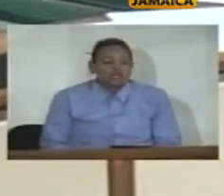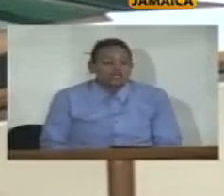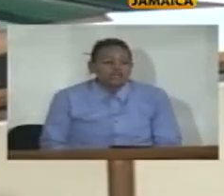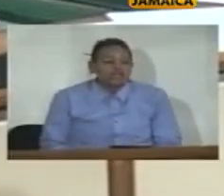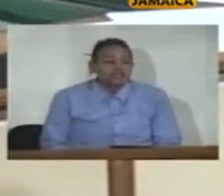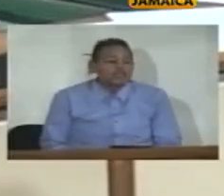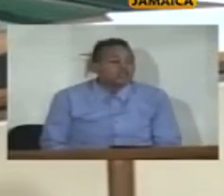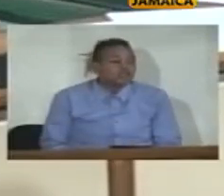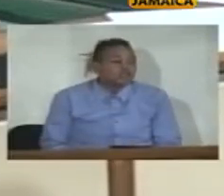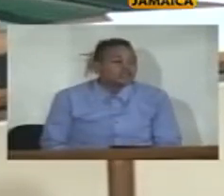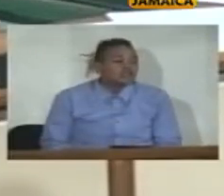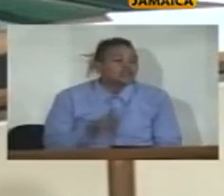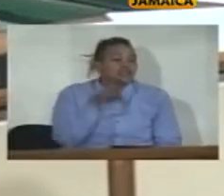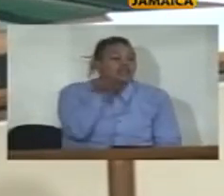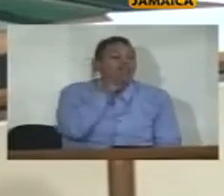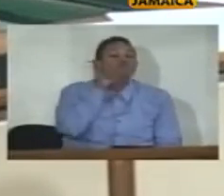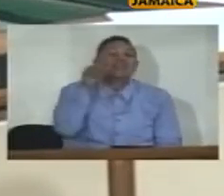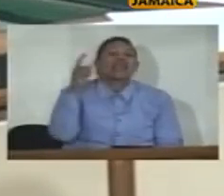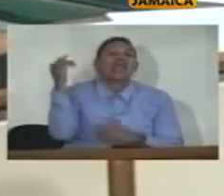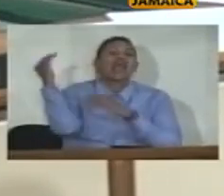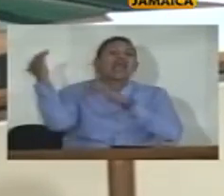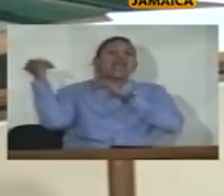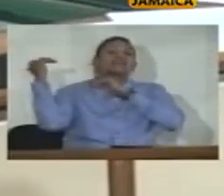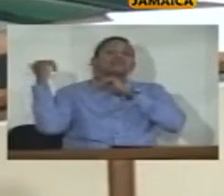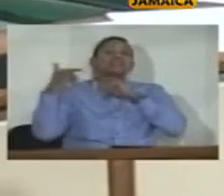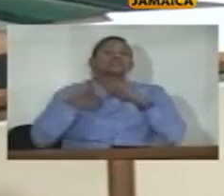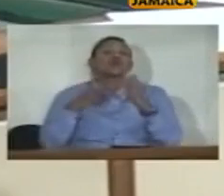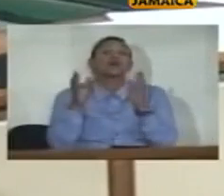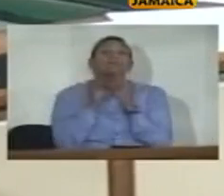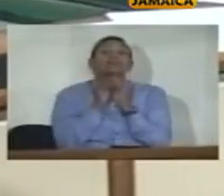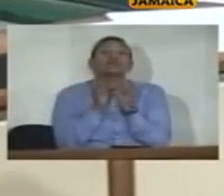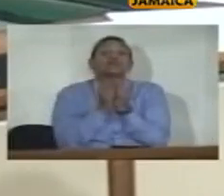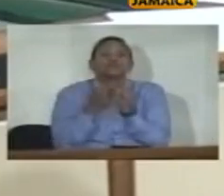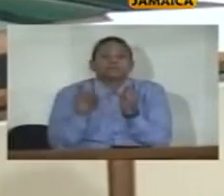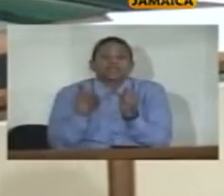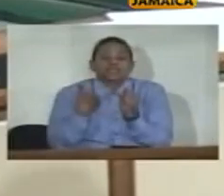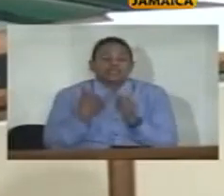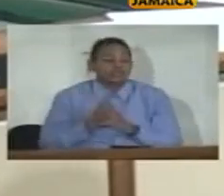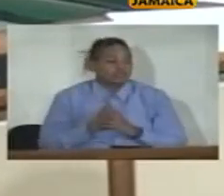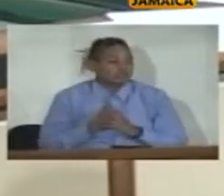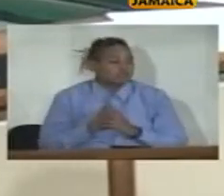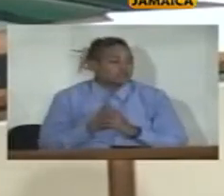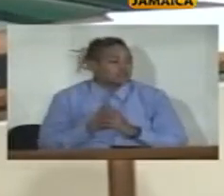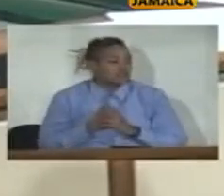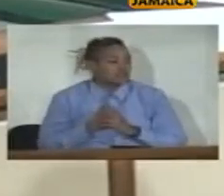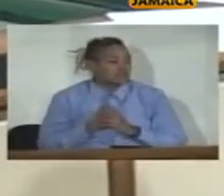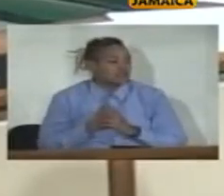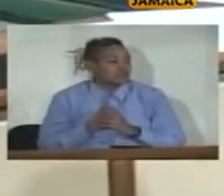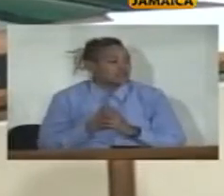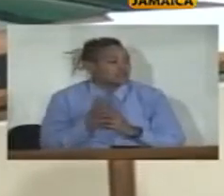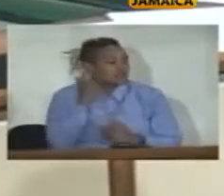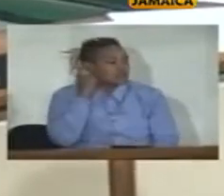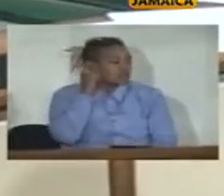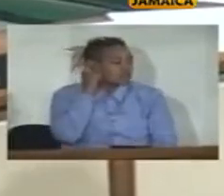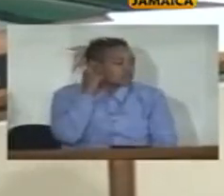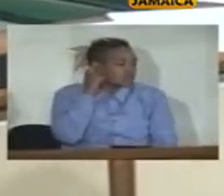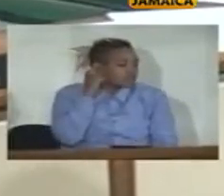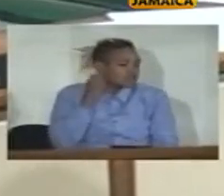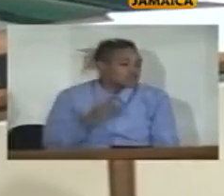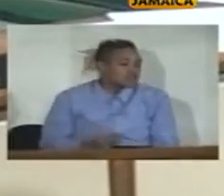they are expecting to meet with me. To discuss stuff? To discuss But